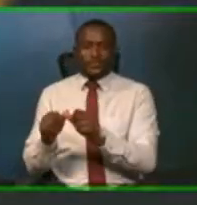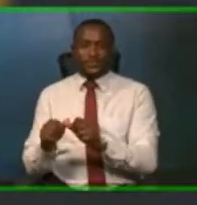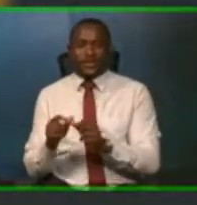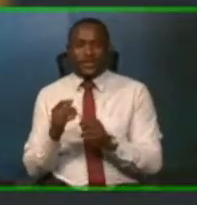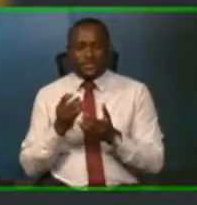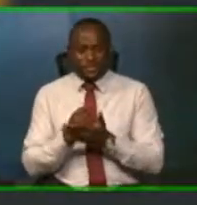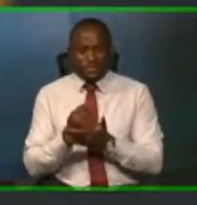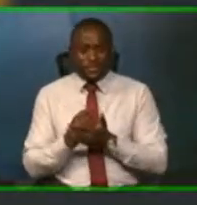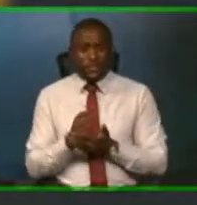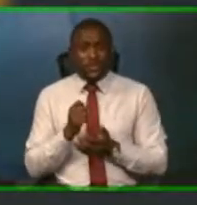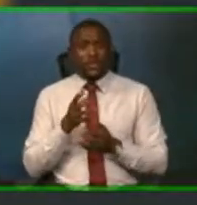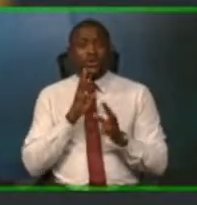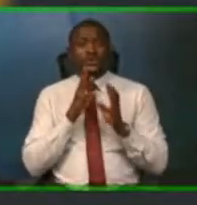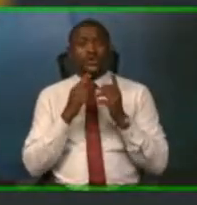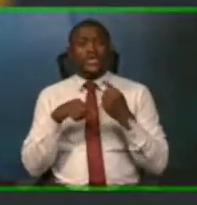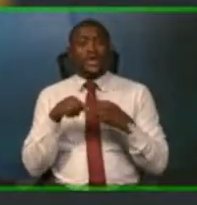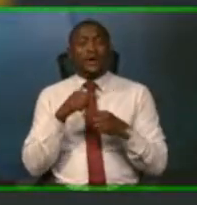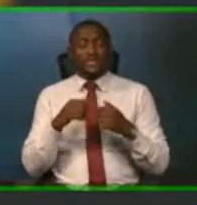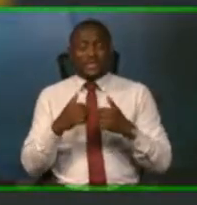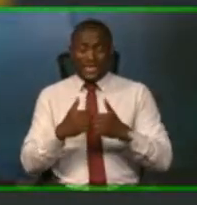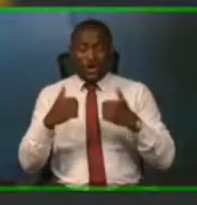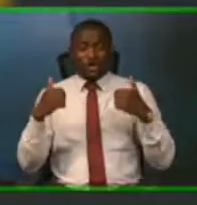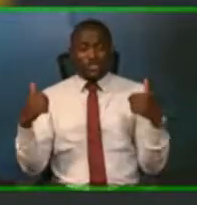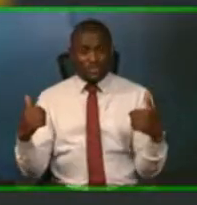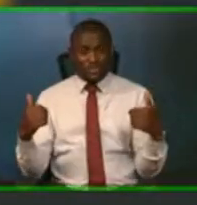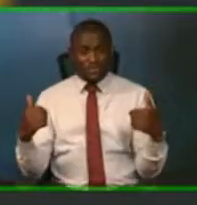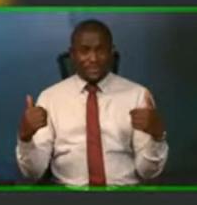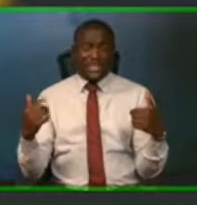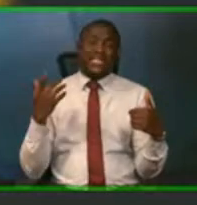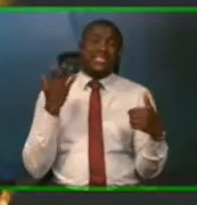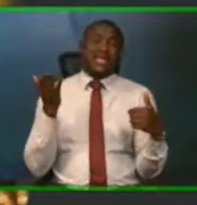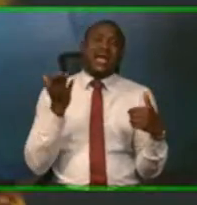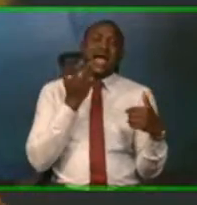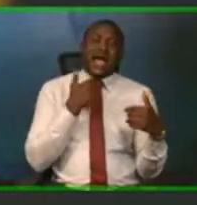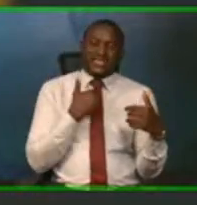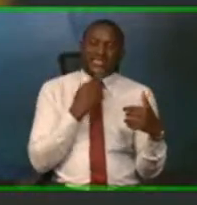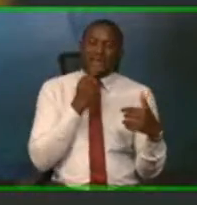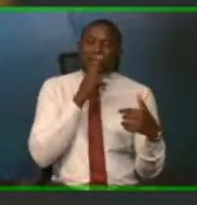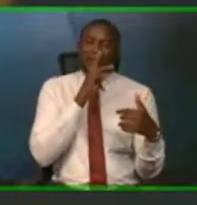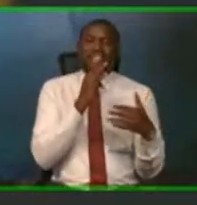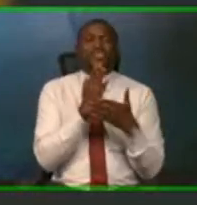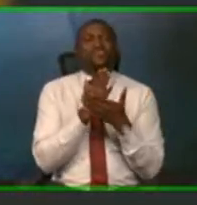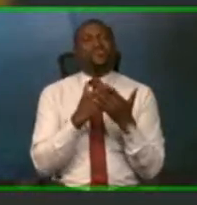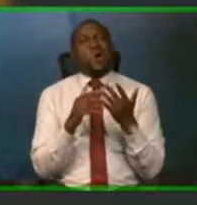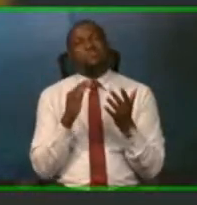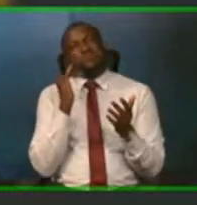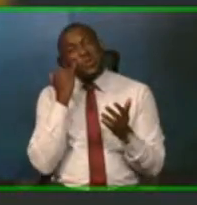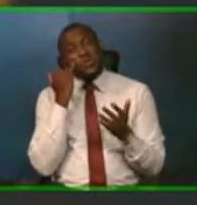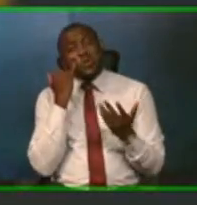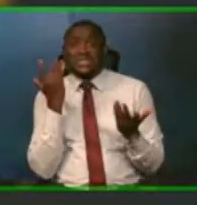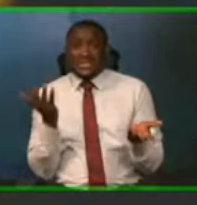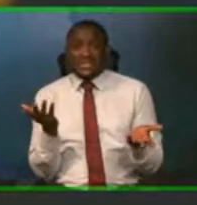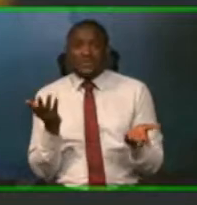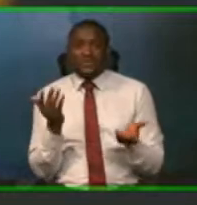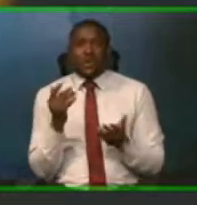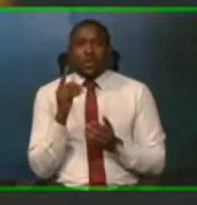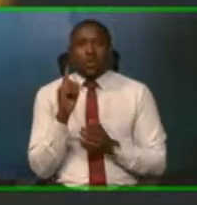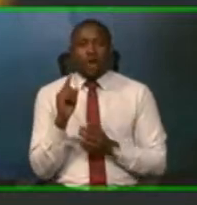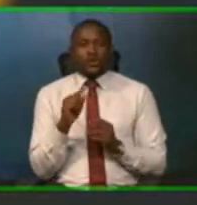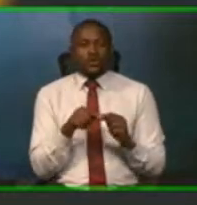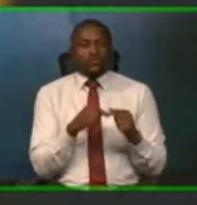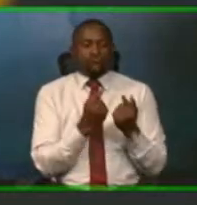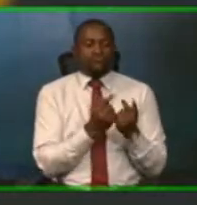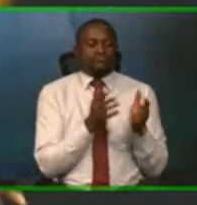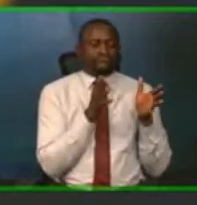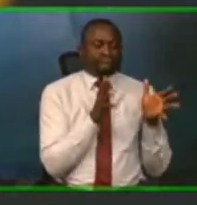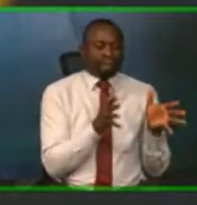I was talking about the dichotomy. There has been supposedly one group that